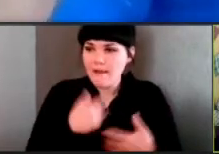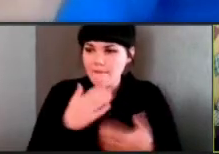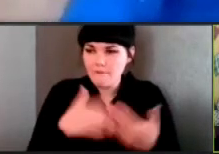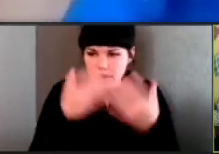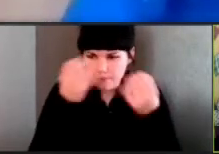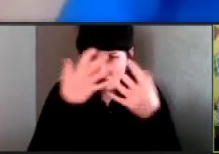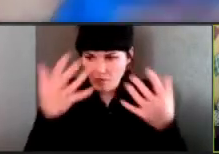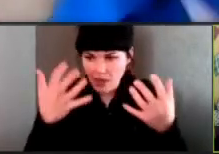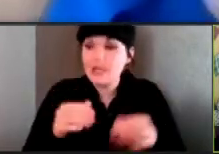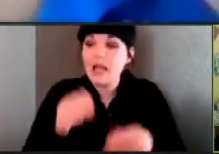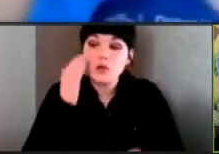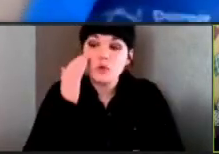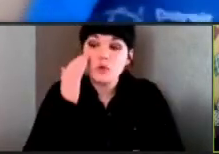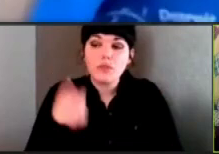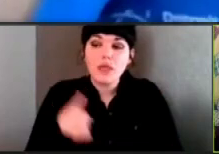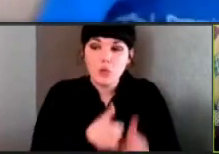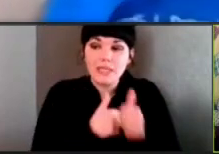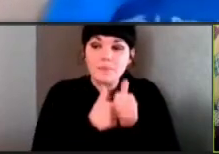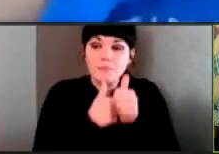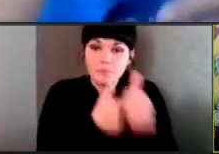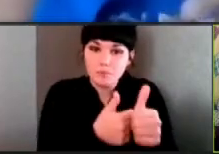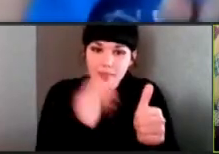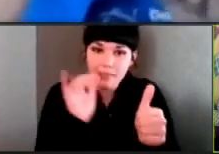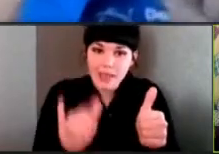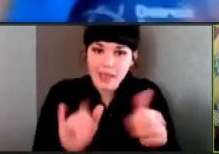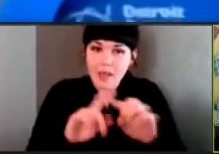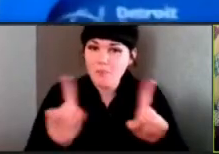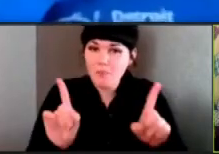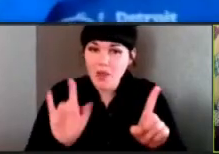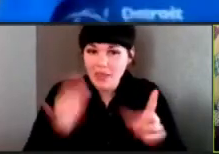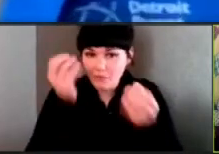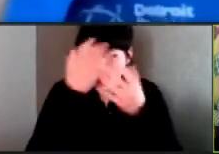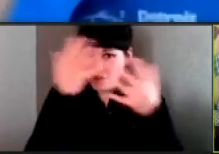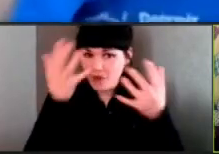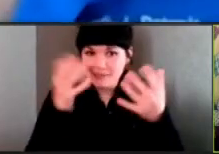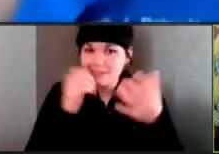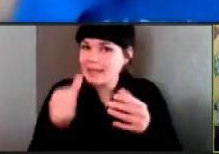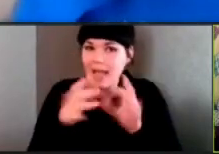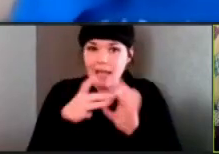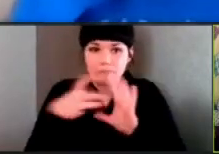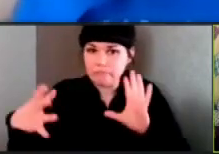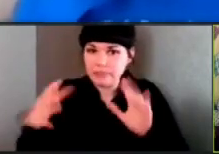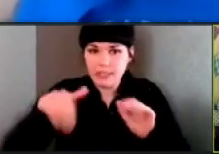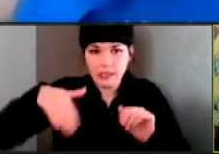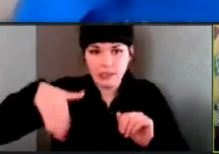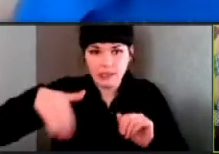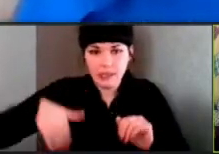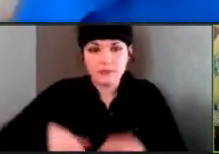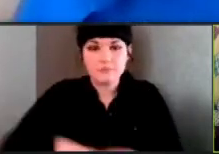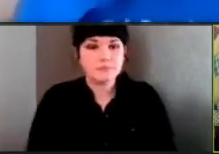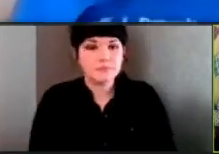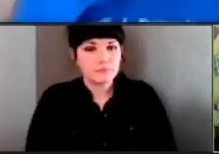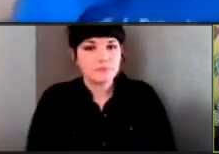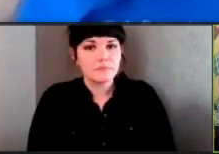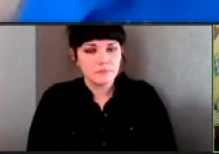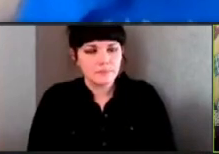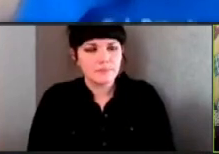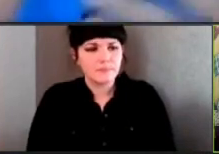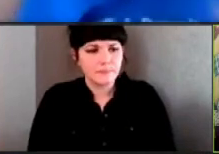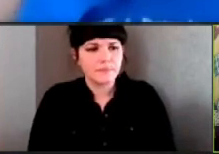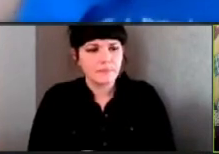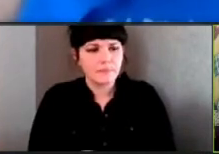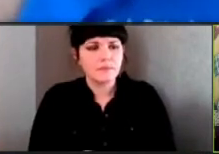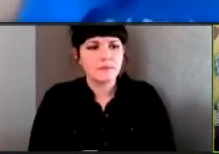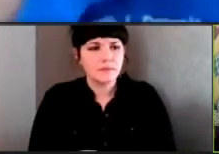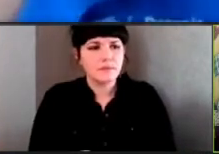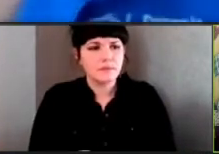Yeah. And I really want to emphasize that because it's important. If we are in fact saying that we are making sure that we're